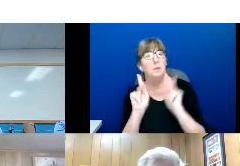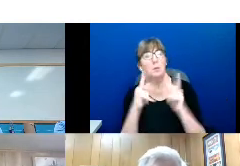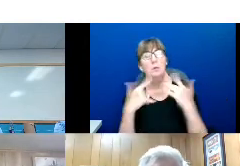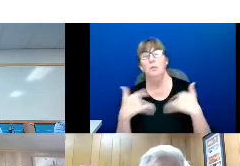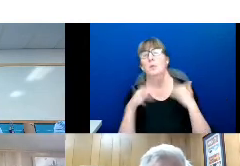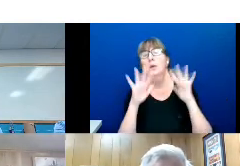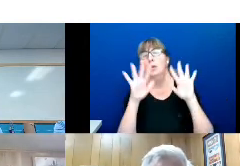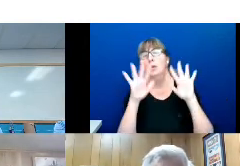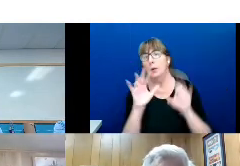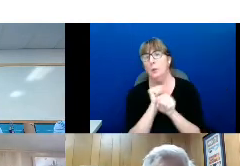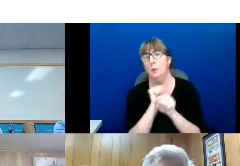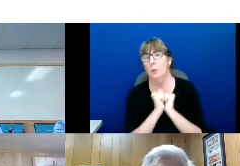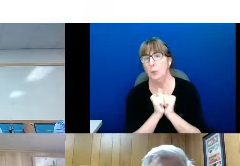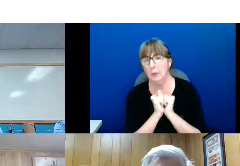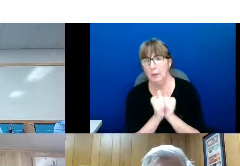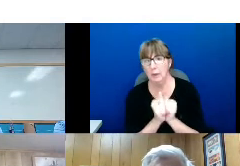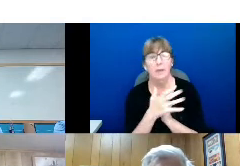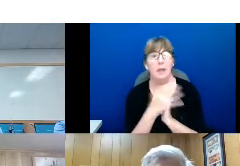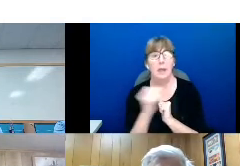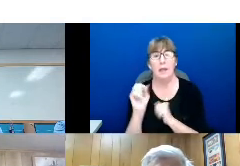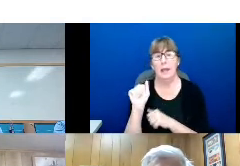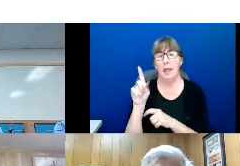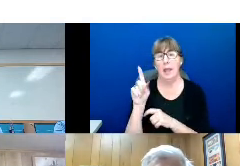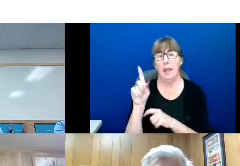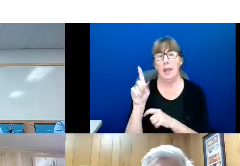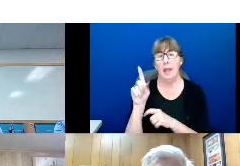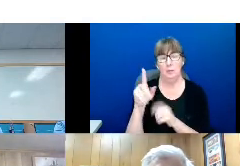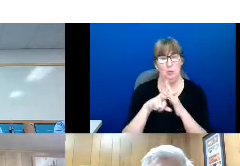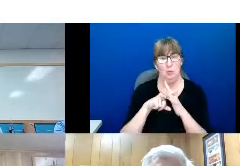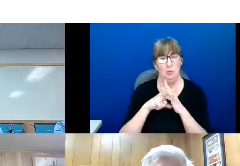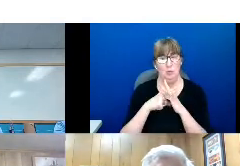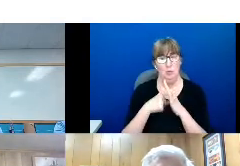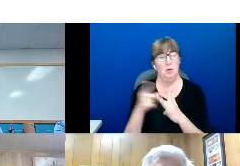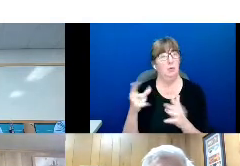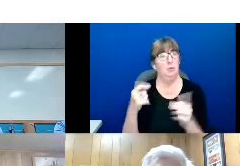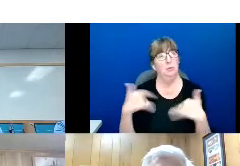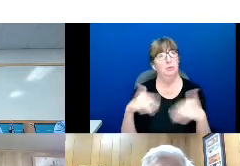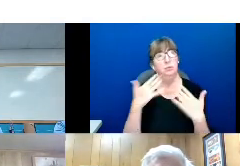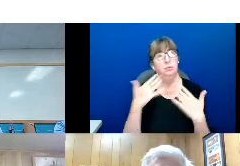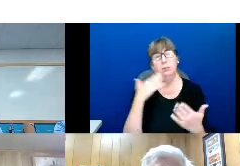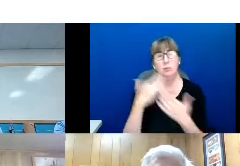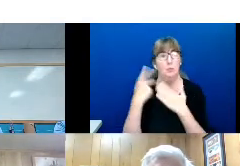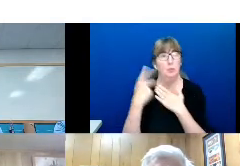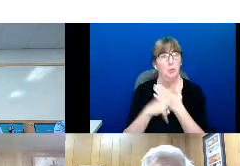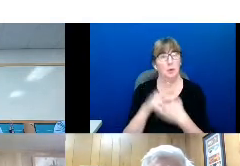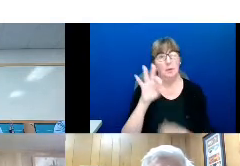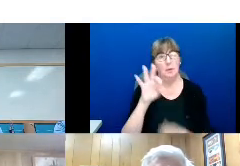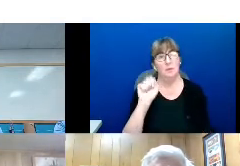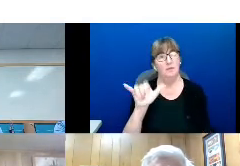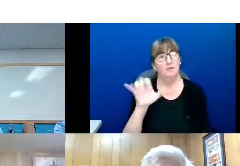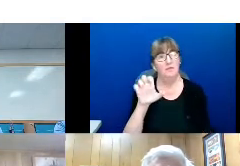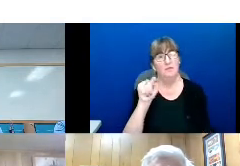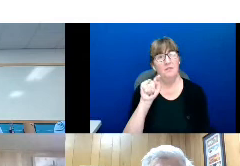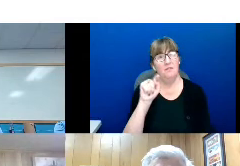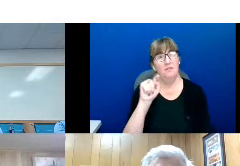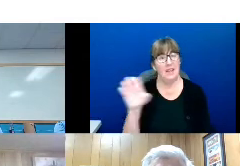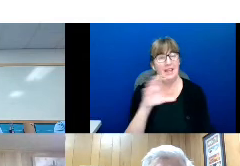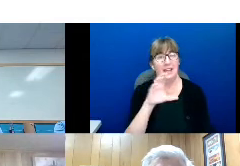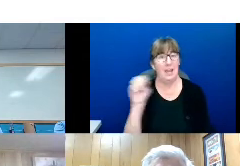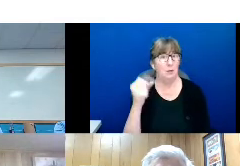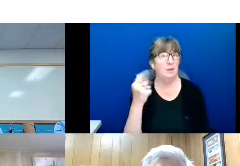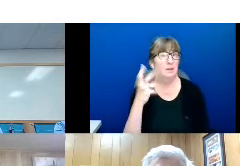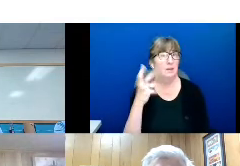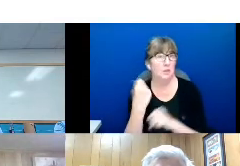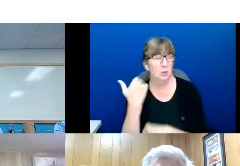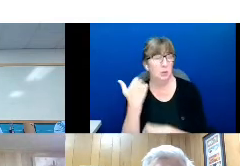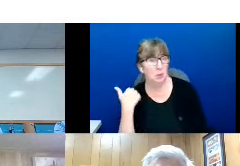with, and Adam, who started a really, really good program in Fayette County a couple years ago. Also, last but not least,